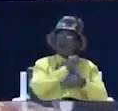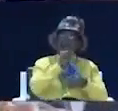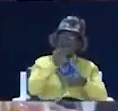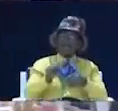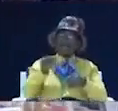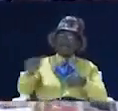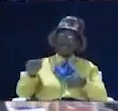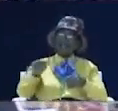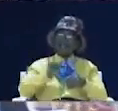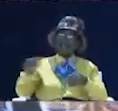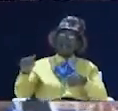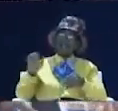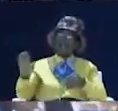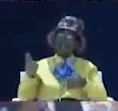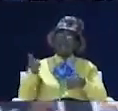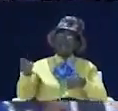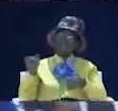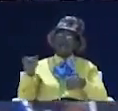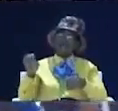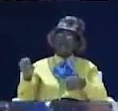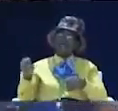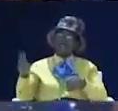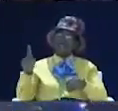But they will begin to pop up now.